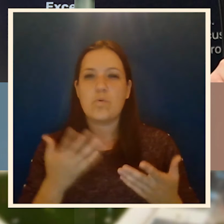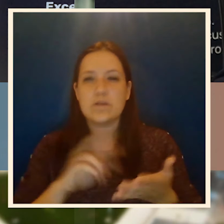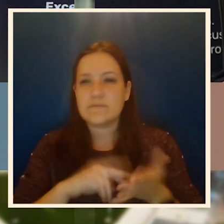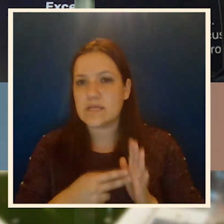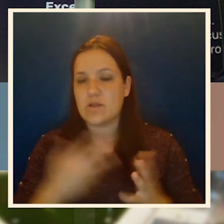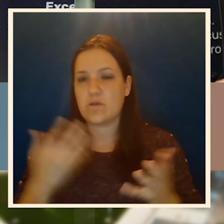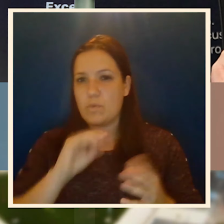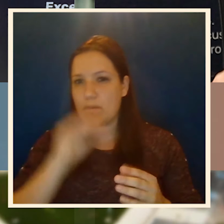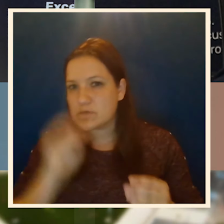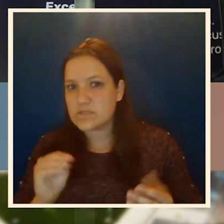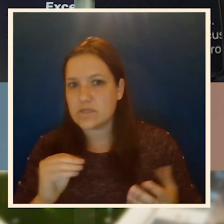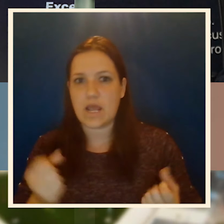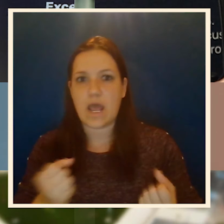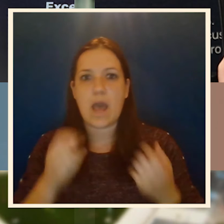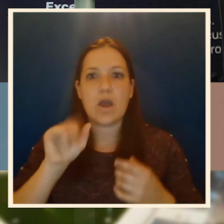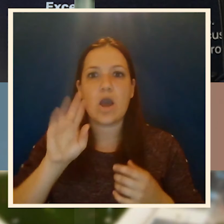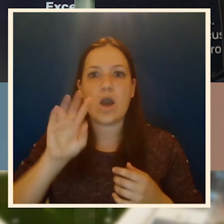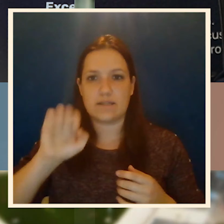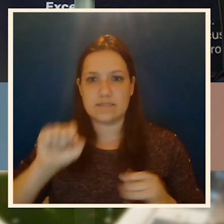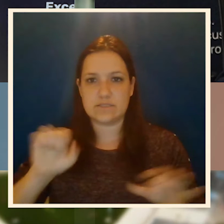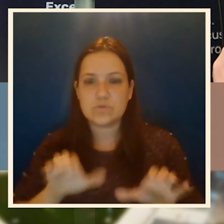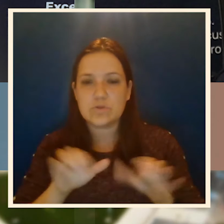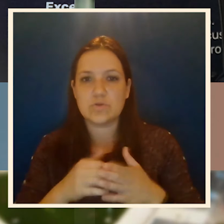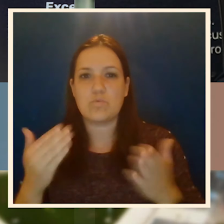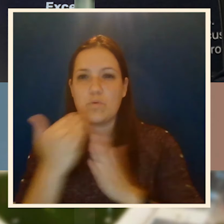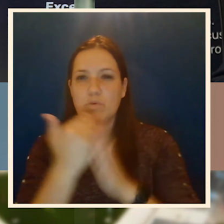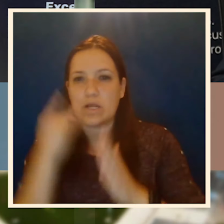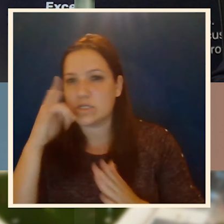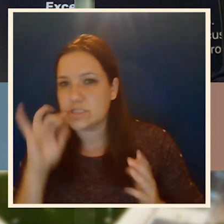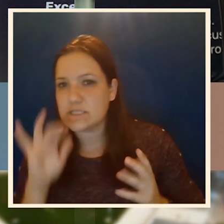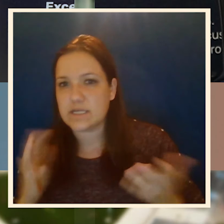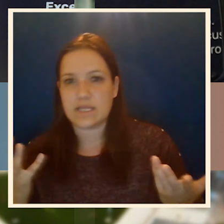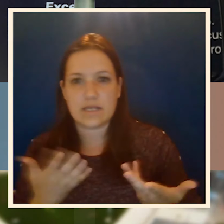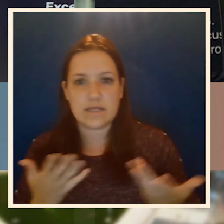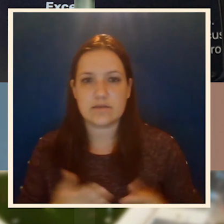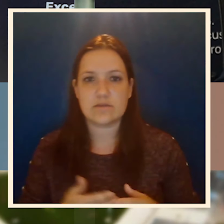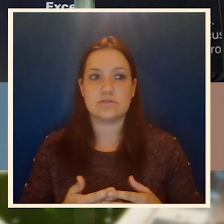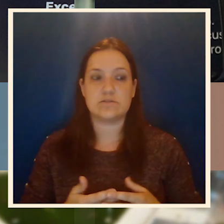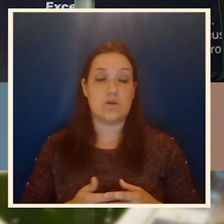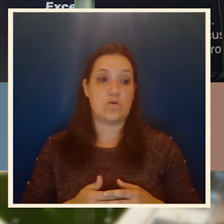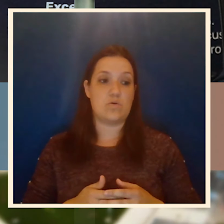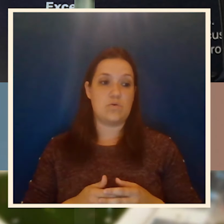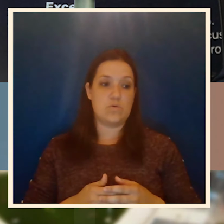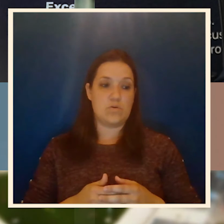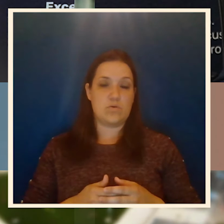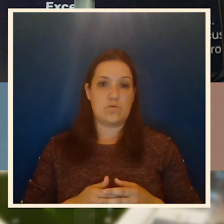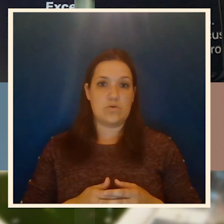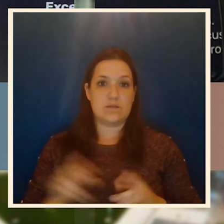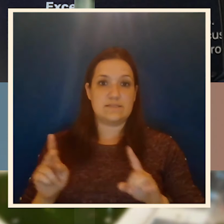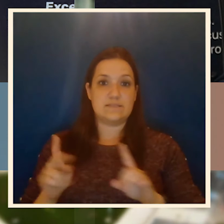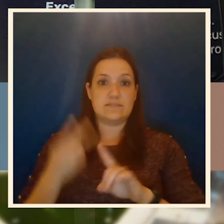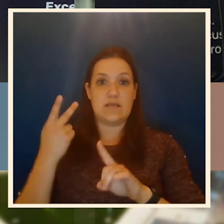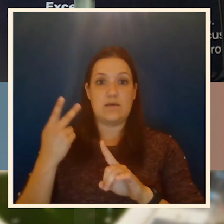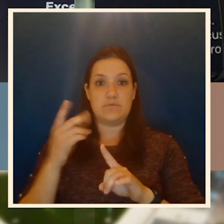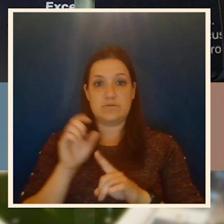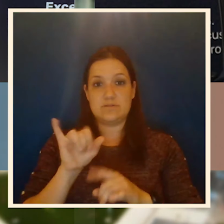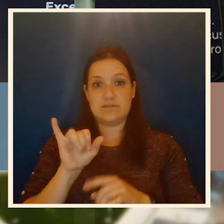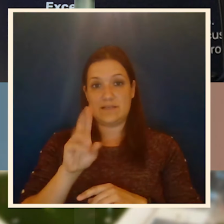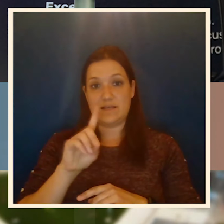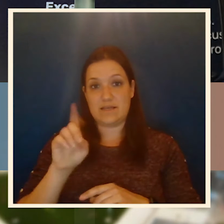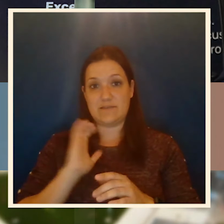degree, what percentage, how many audits will you do, what will the records look like. And so it literally doubled the size